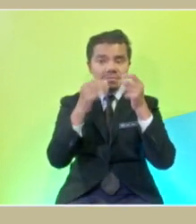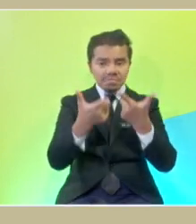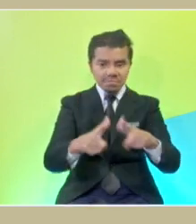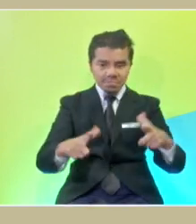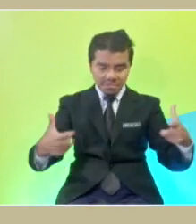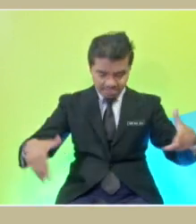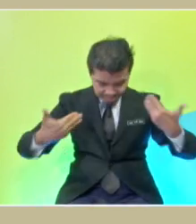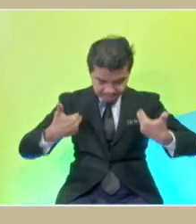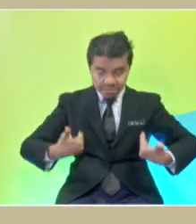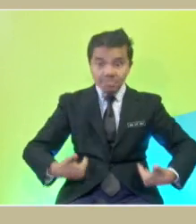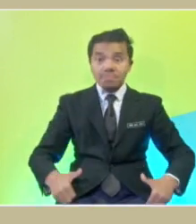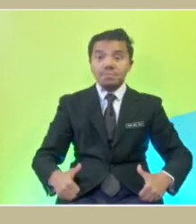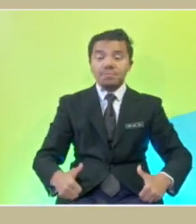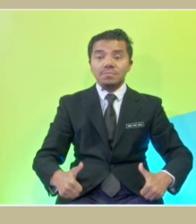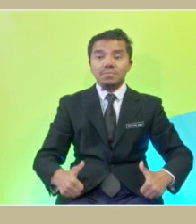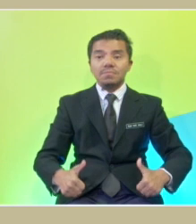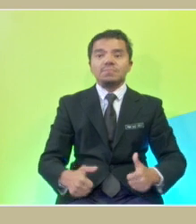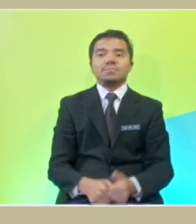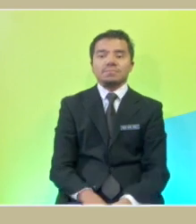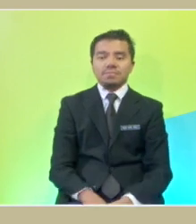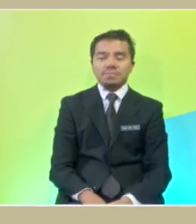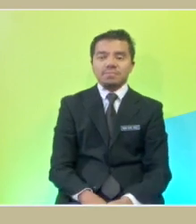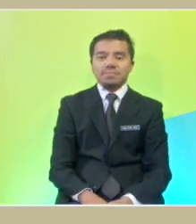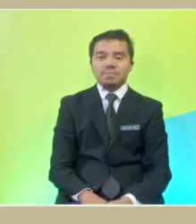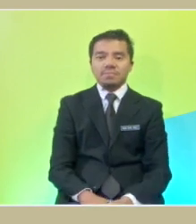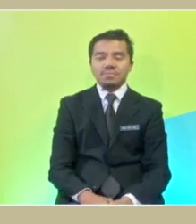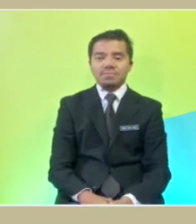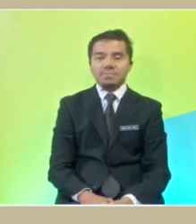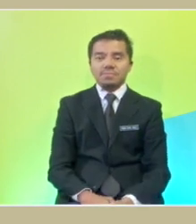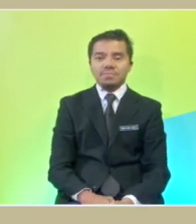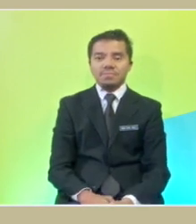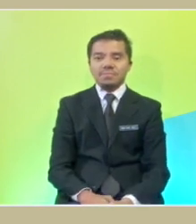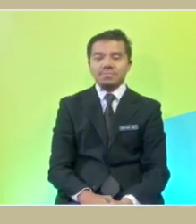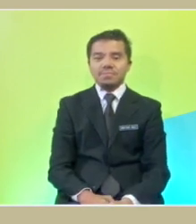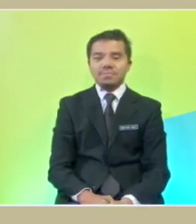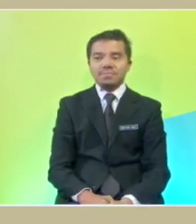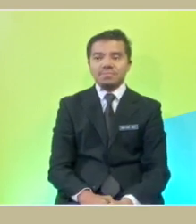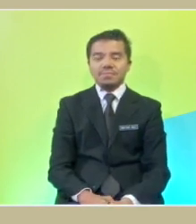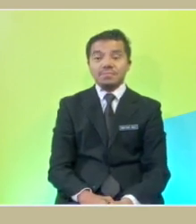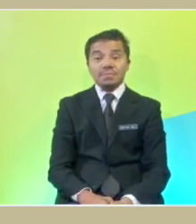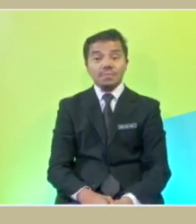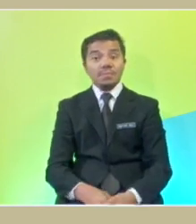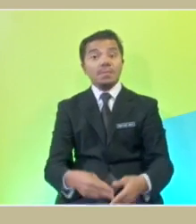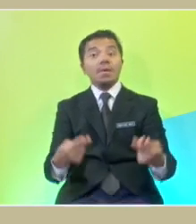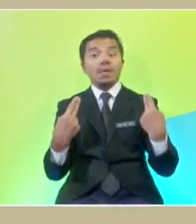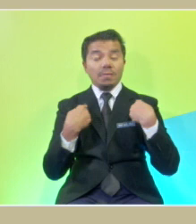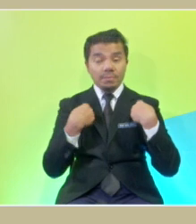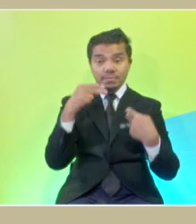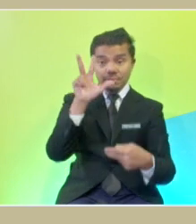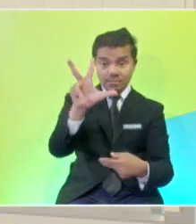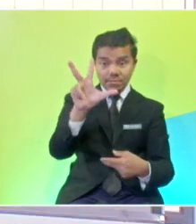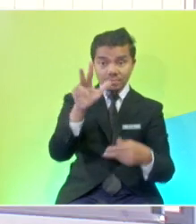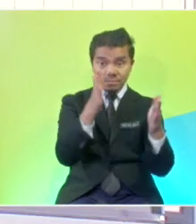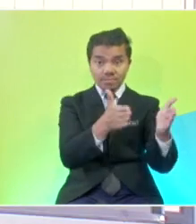body through signal transmission. I see. Yes. Okay, so these are the 3 functions. Yes. So we are going to